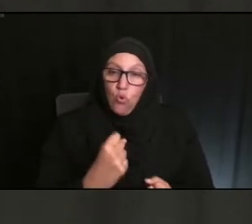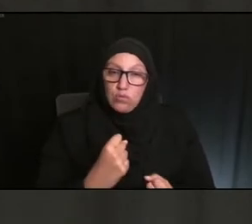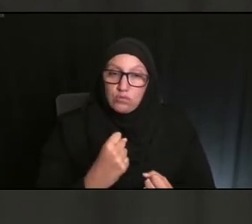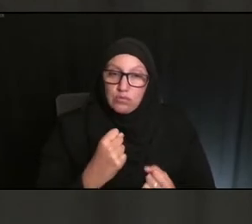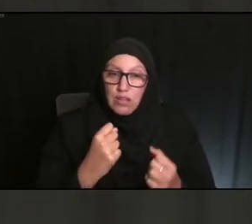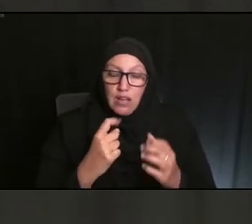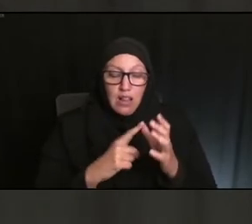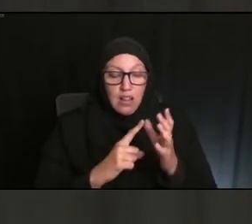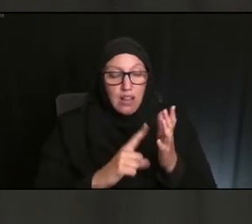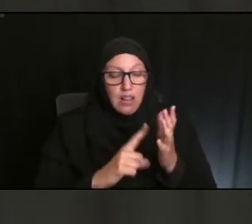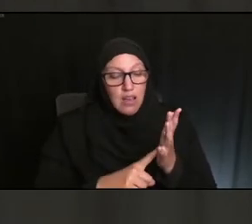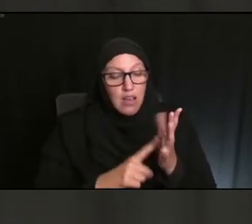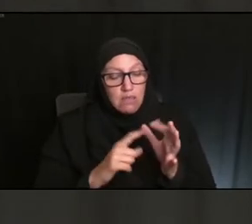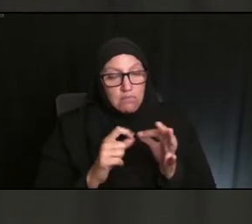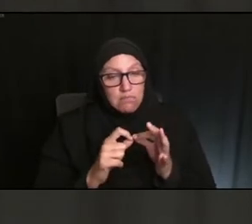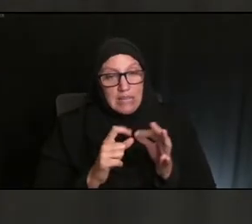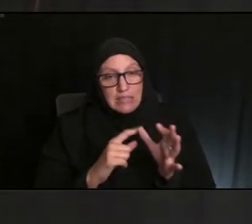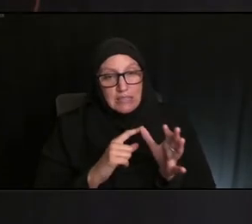al-Saffah.